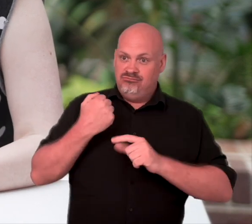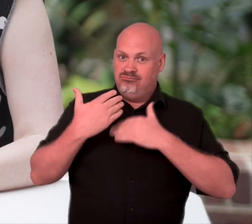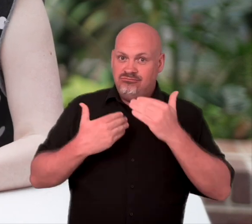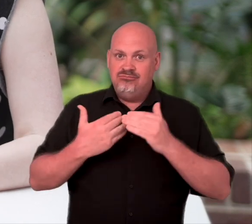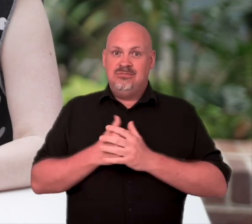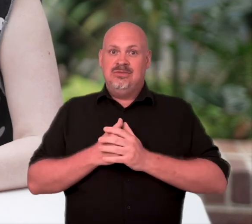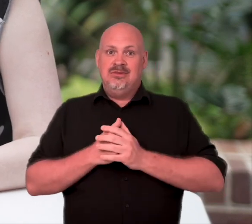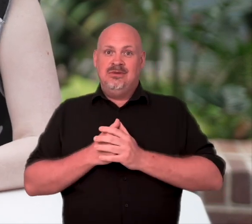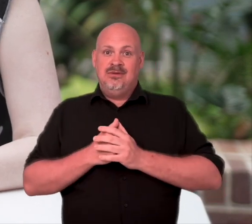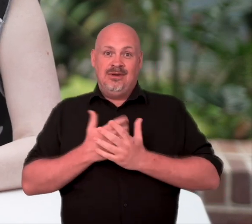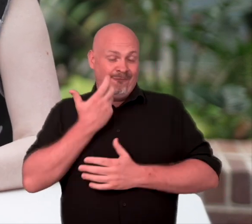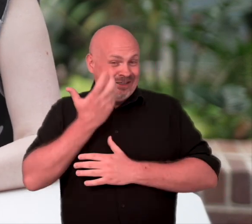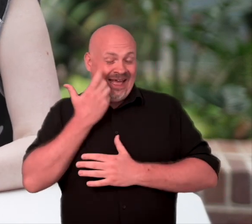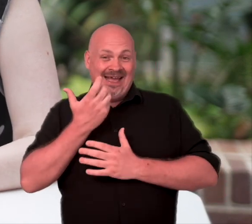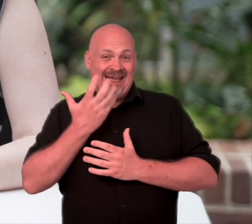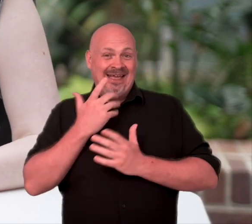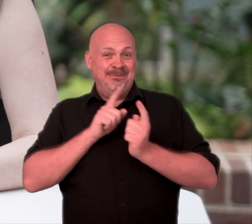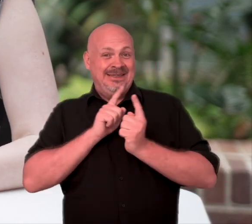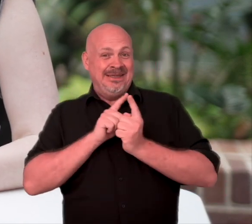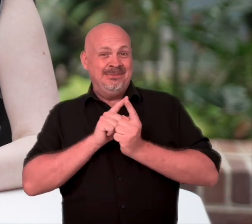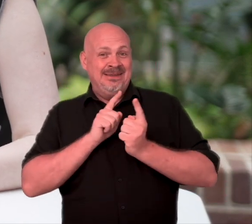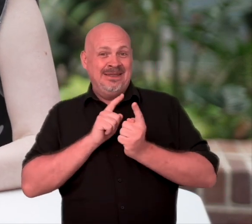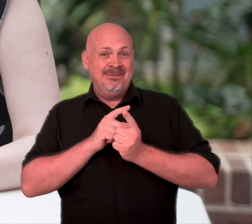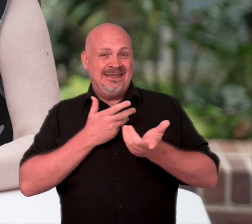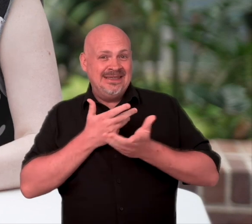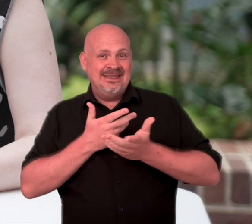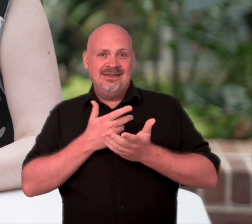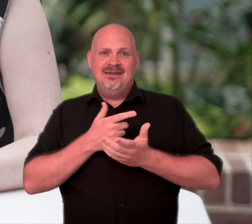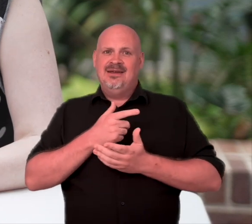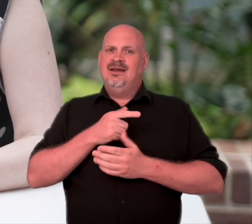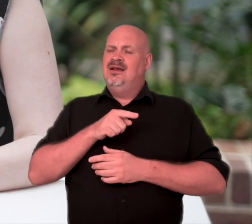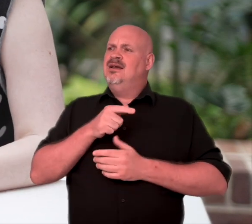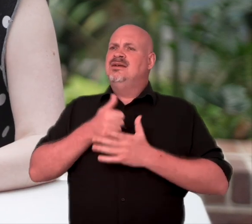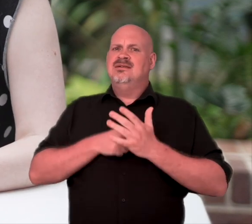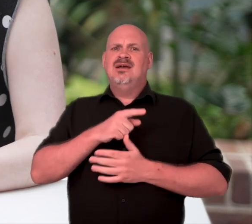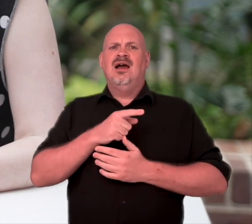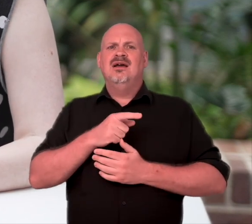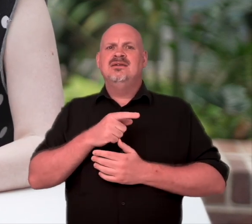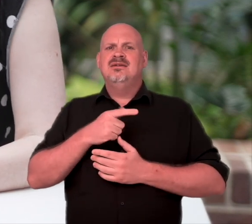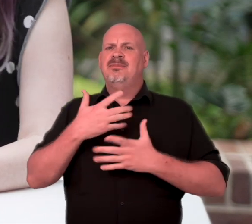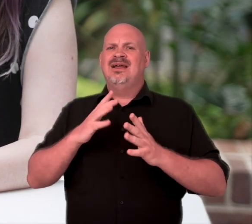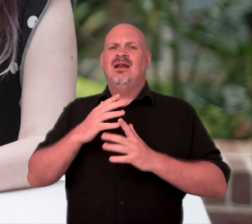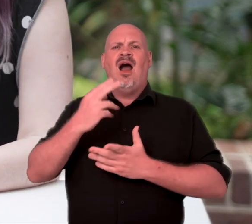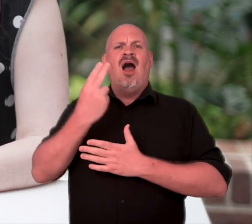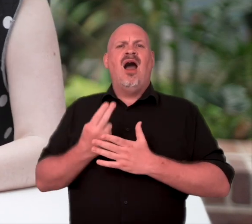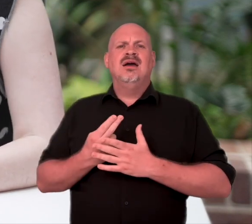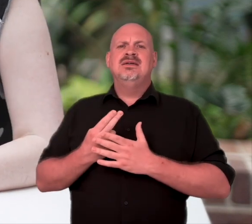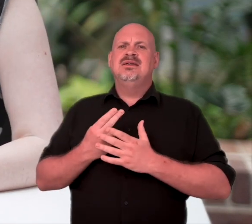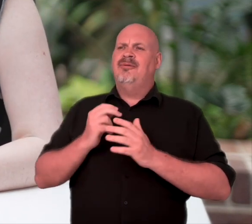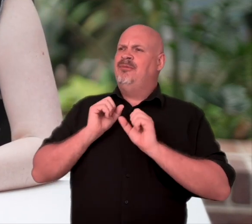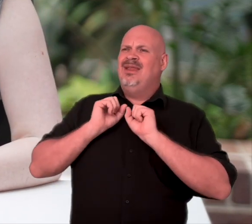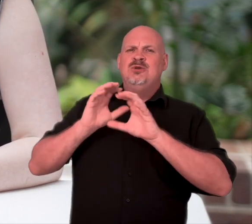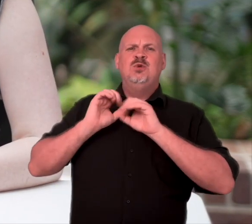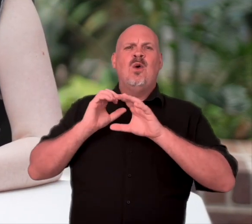to complete it or not. And it was meeting with them every day. They were on the ward helping install art along with some of the